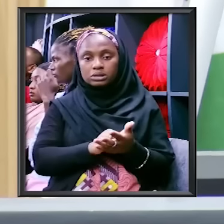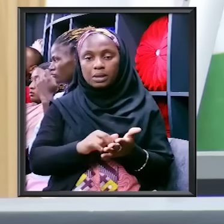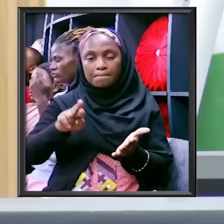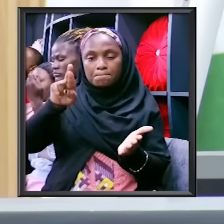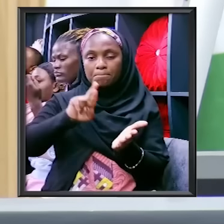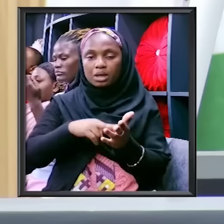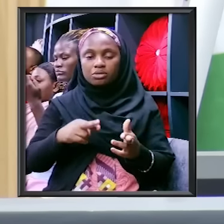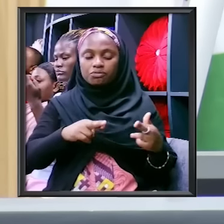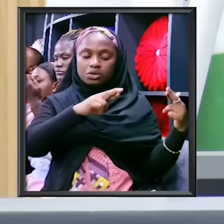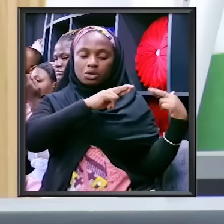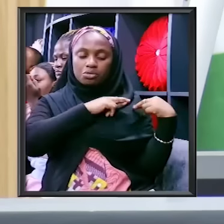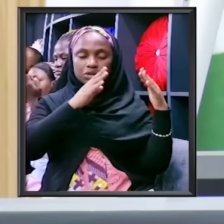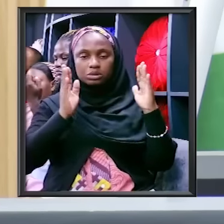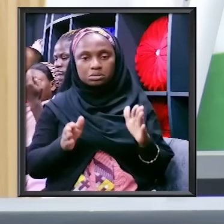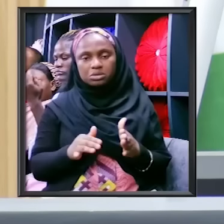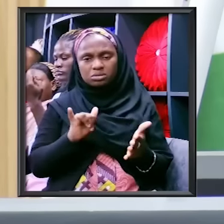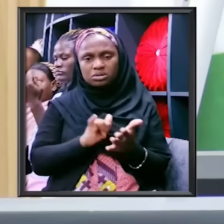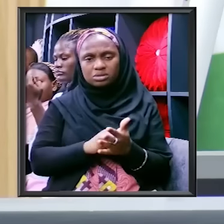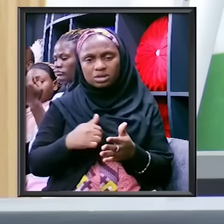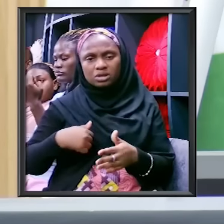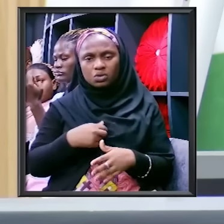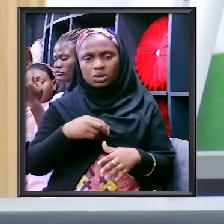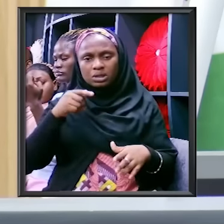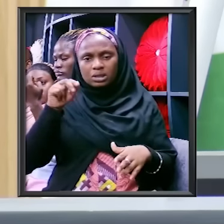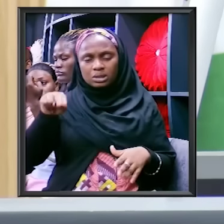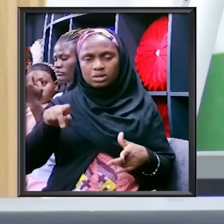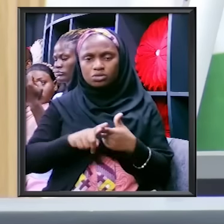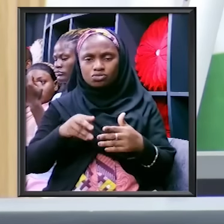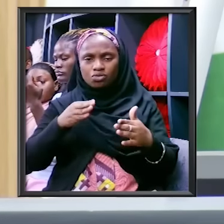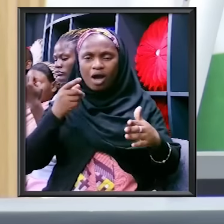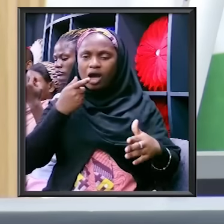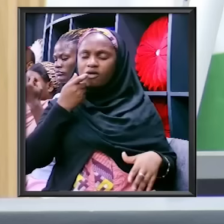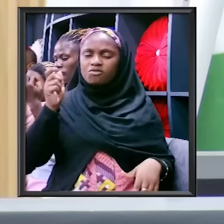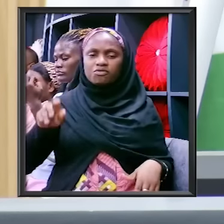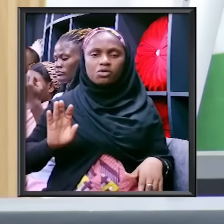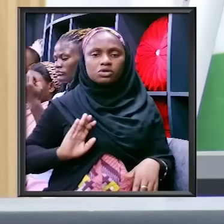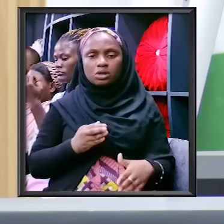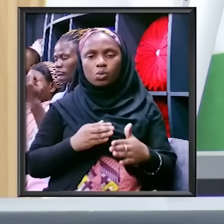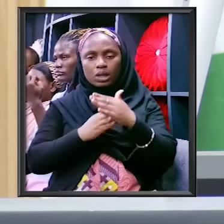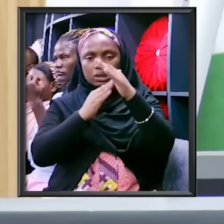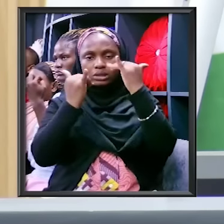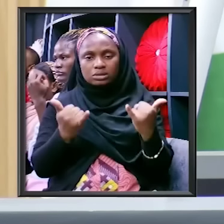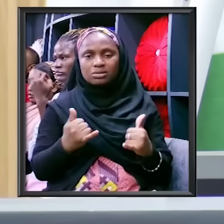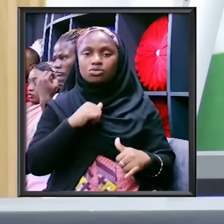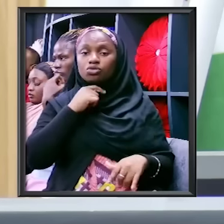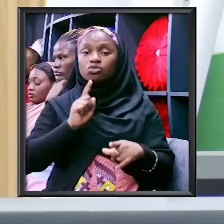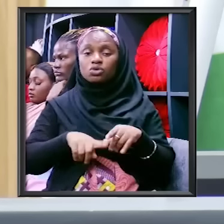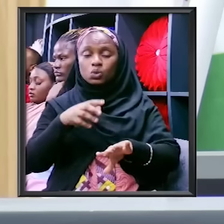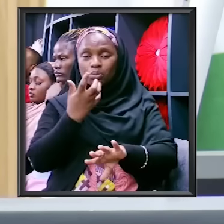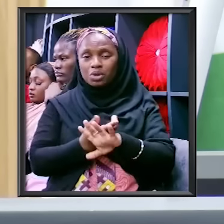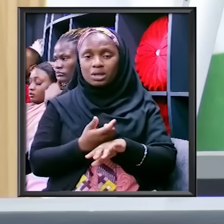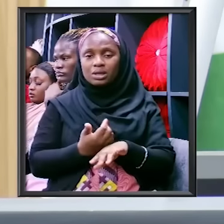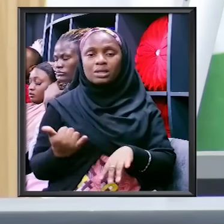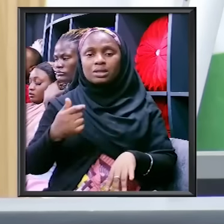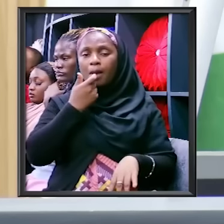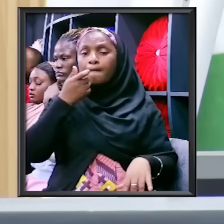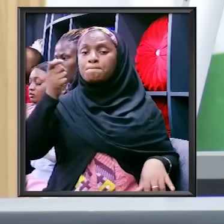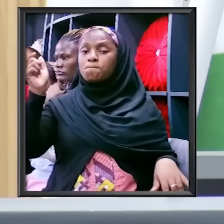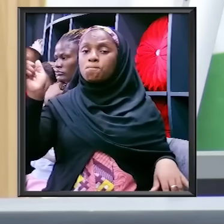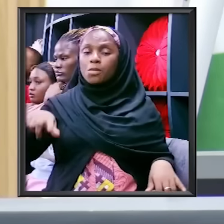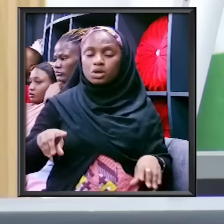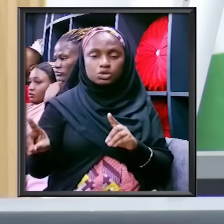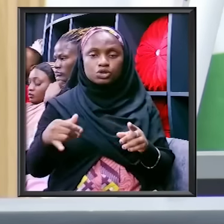Time don't reach where we go to force our leaders now to do what they supposed to do. Not be say we go beg them. They must do it. Send